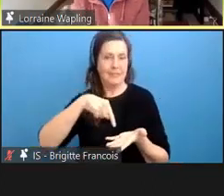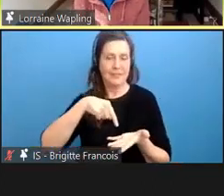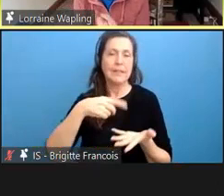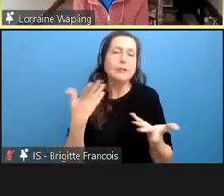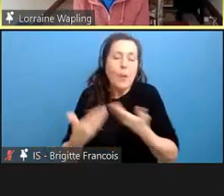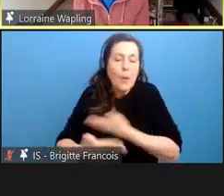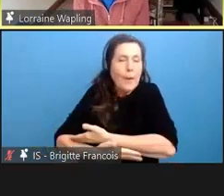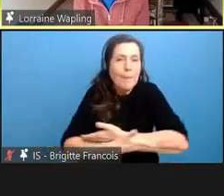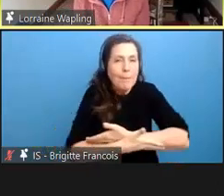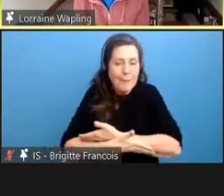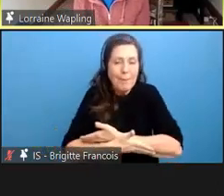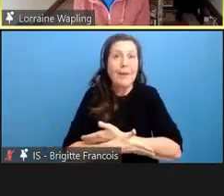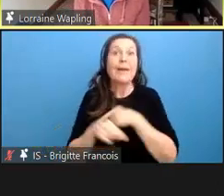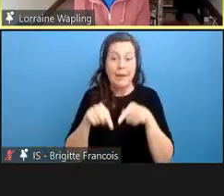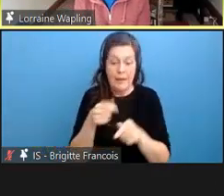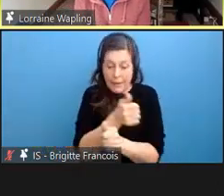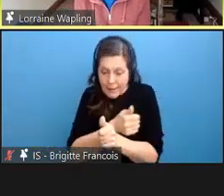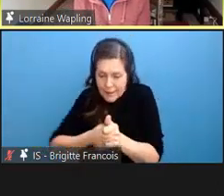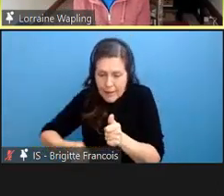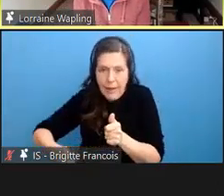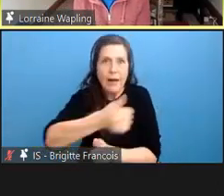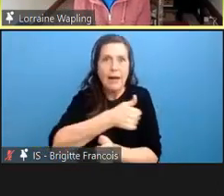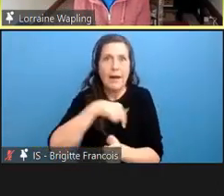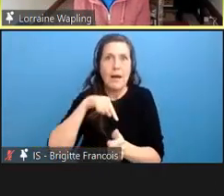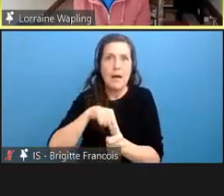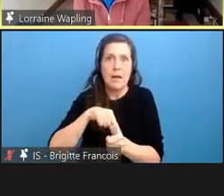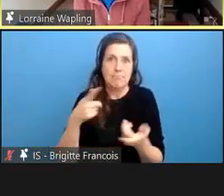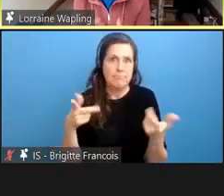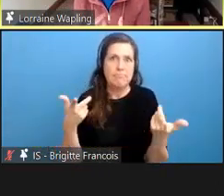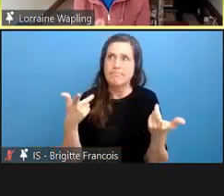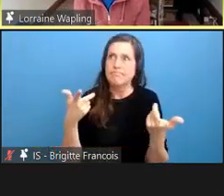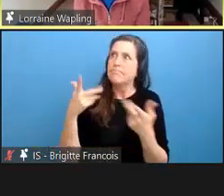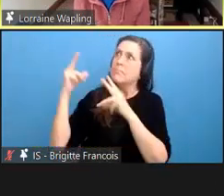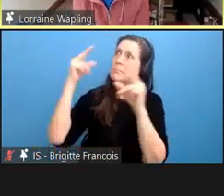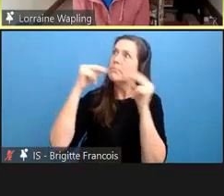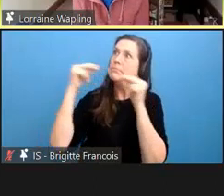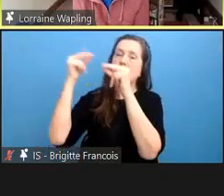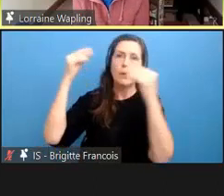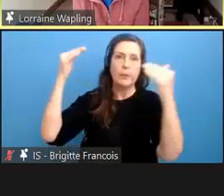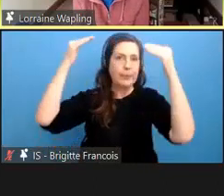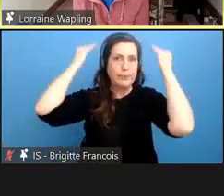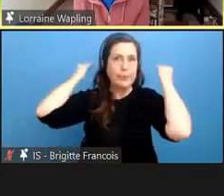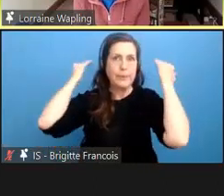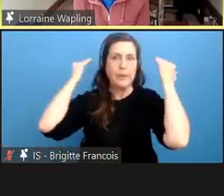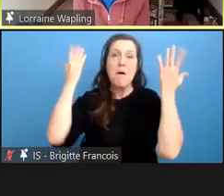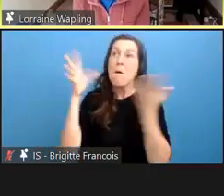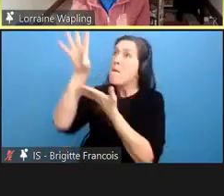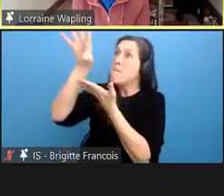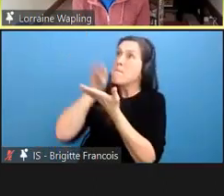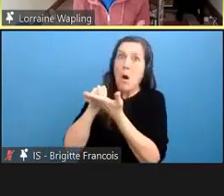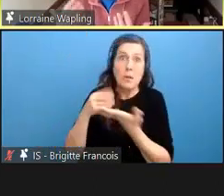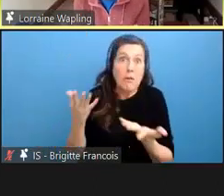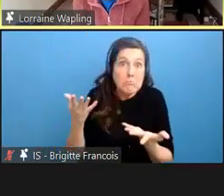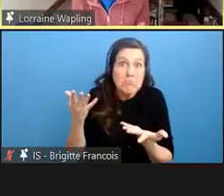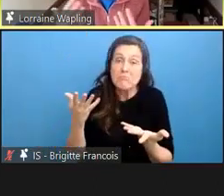typically are not surrounded by a language which is accessible to them. So they don't have language role models from whom